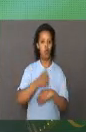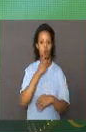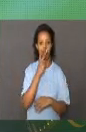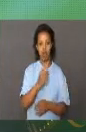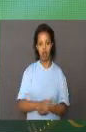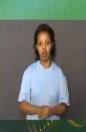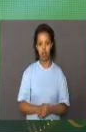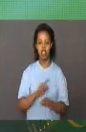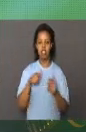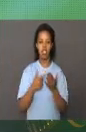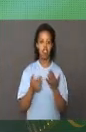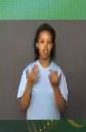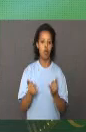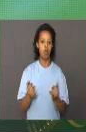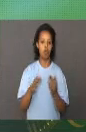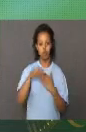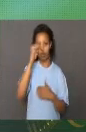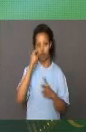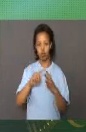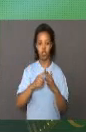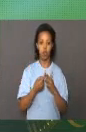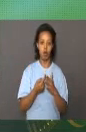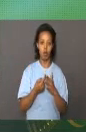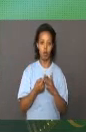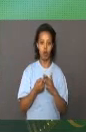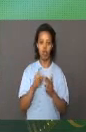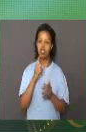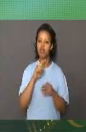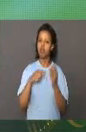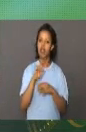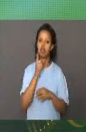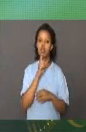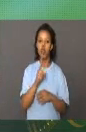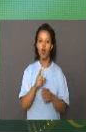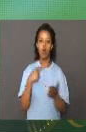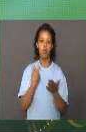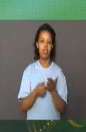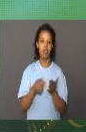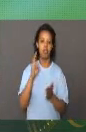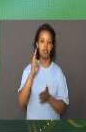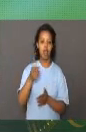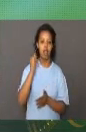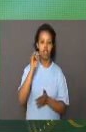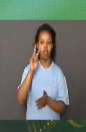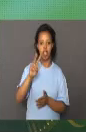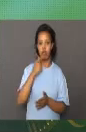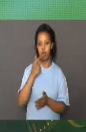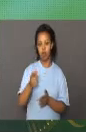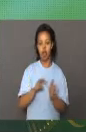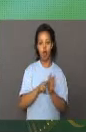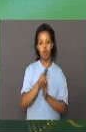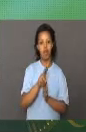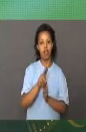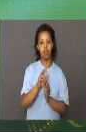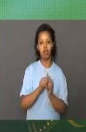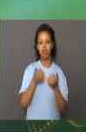Let us begin the lesson by discussing the virus of HIV and explain